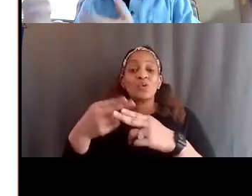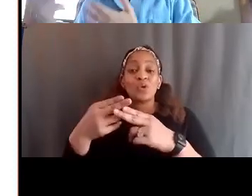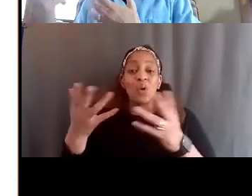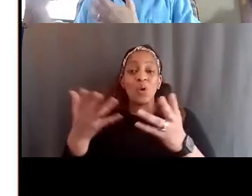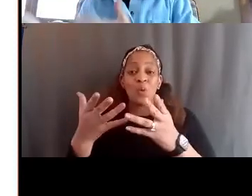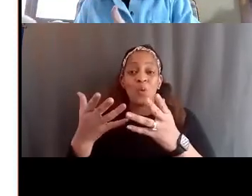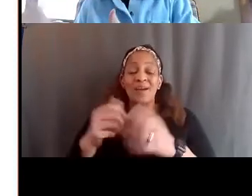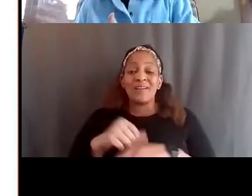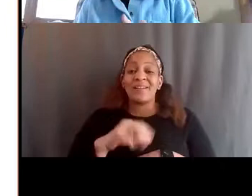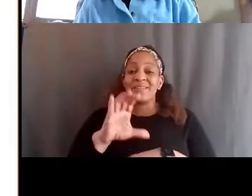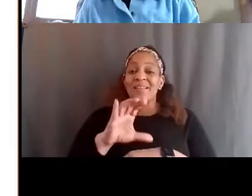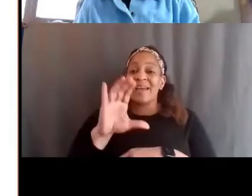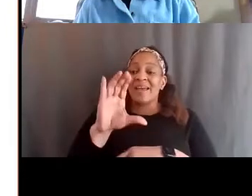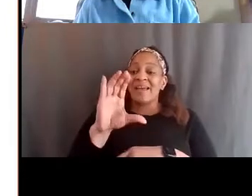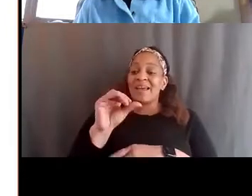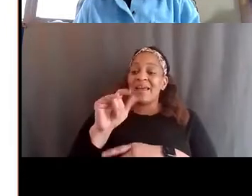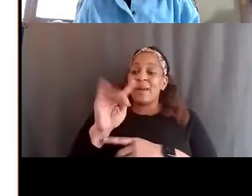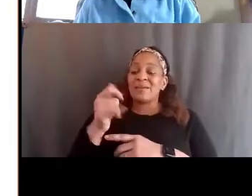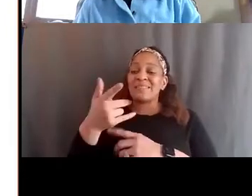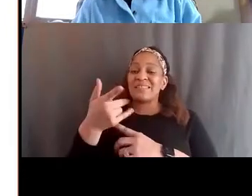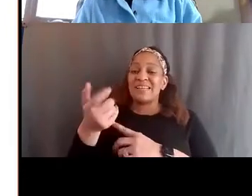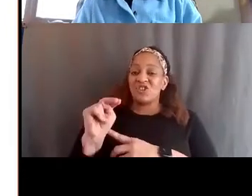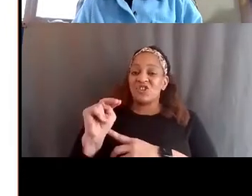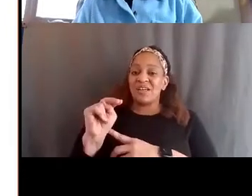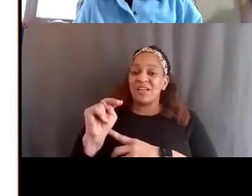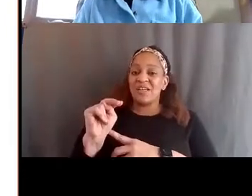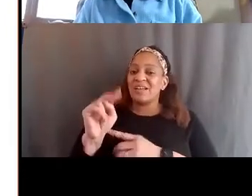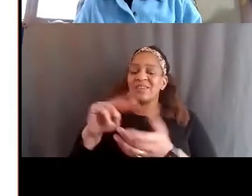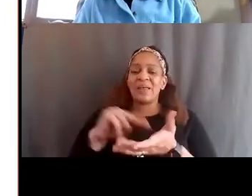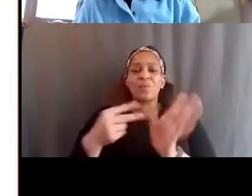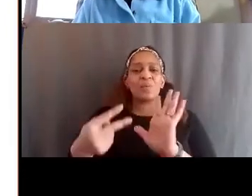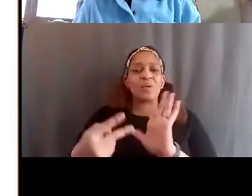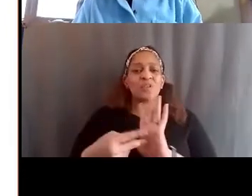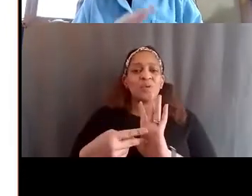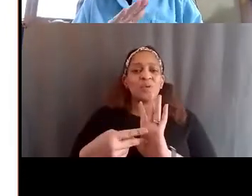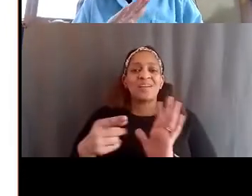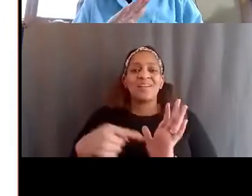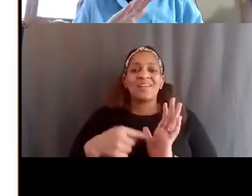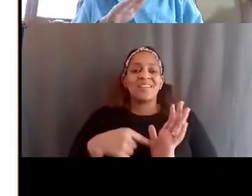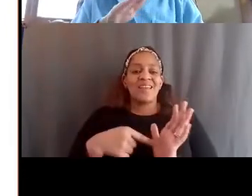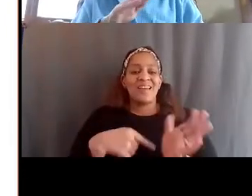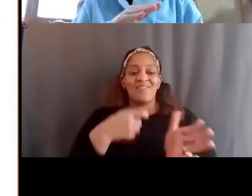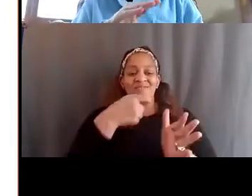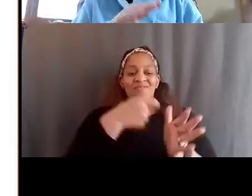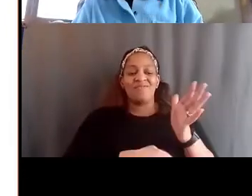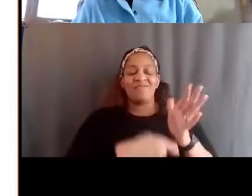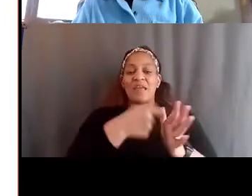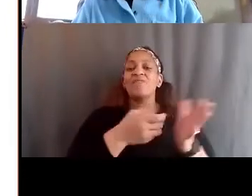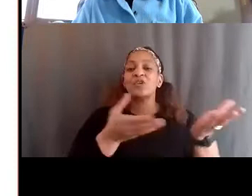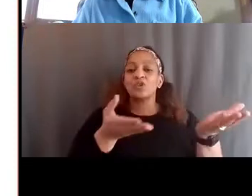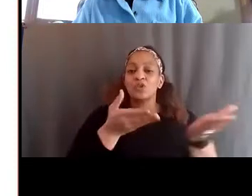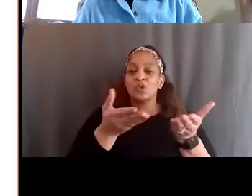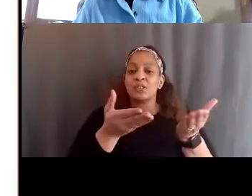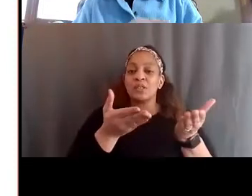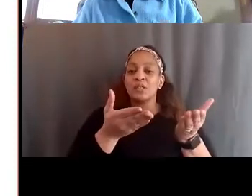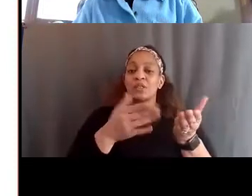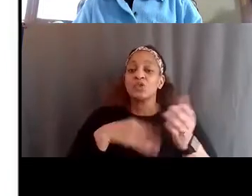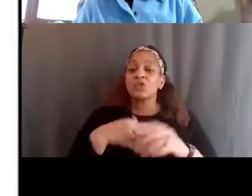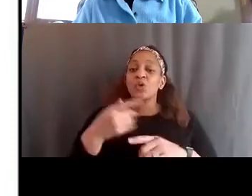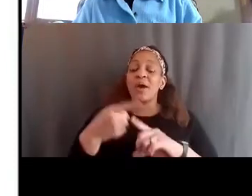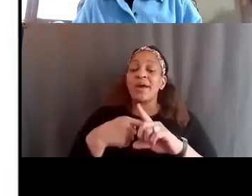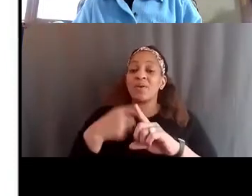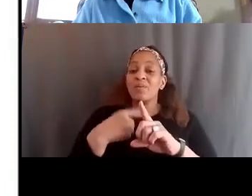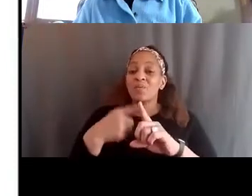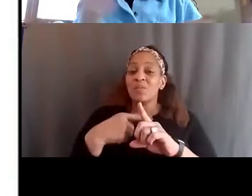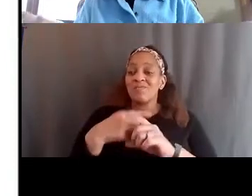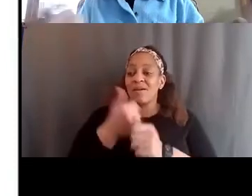them fee for service. The capitation is generally that every month, for every